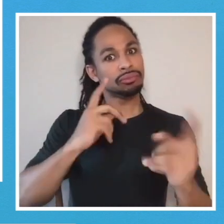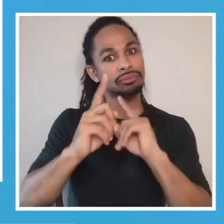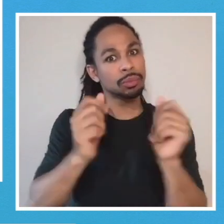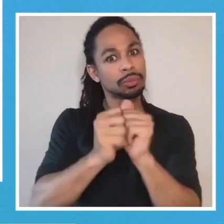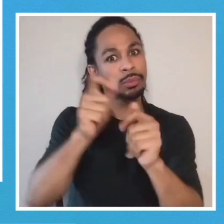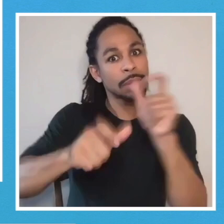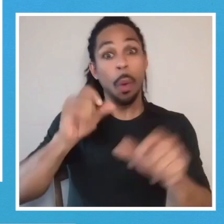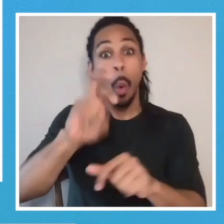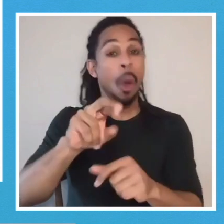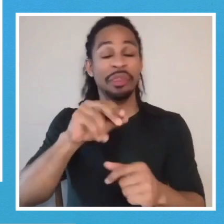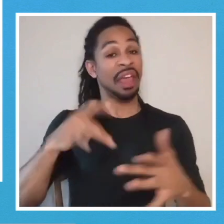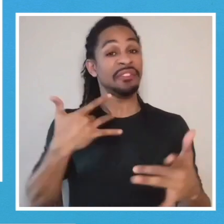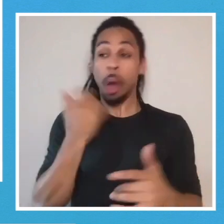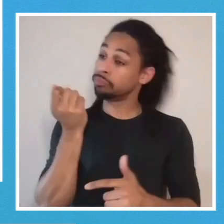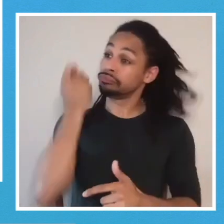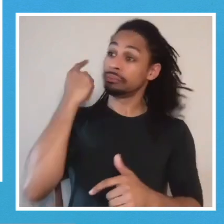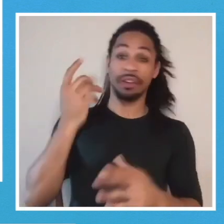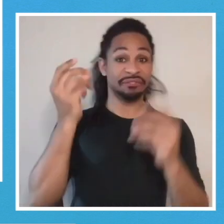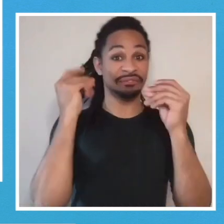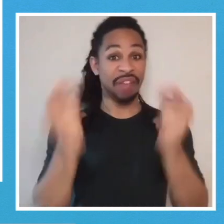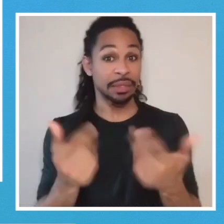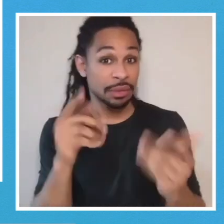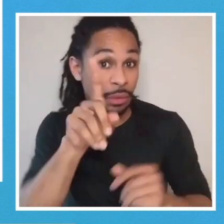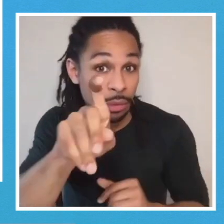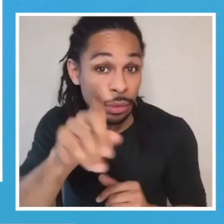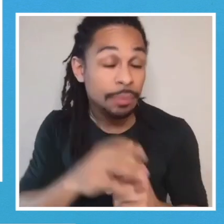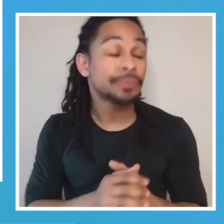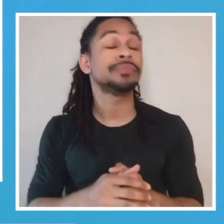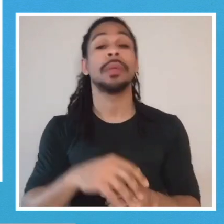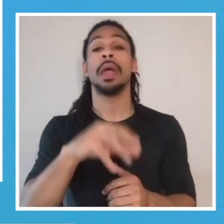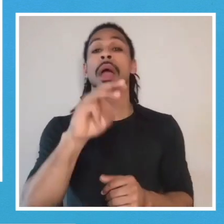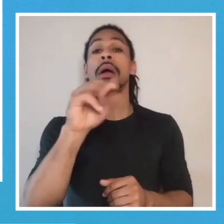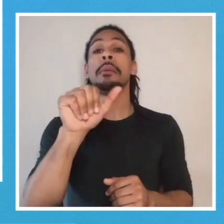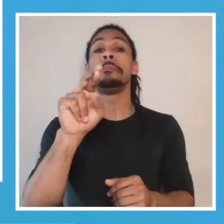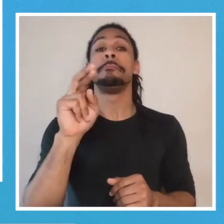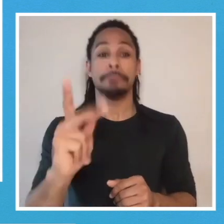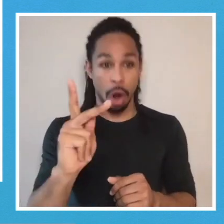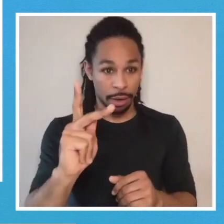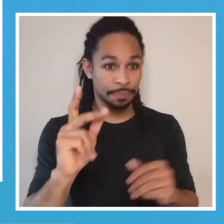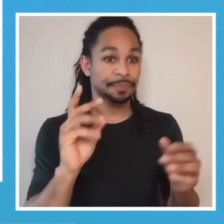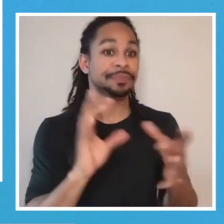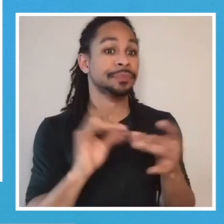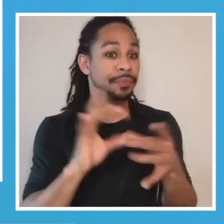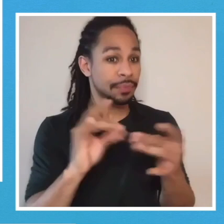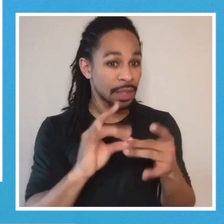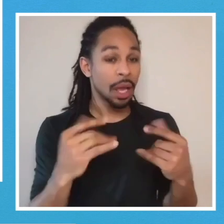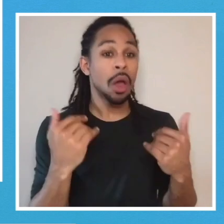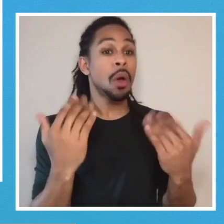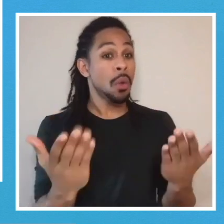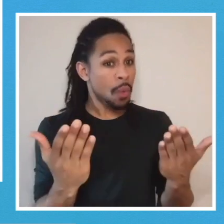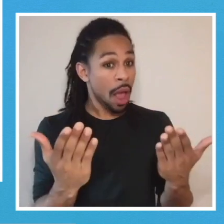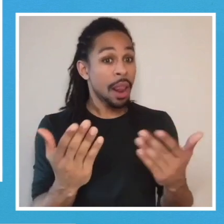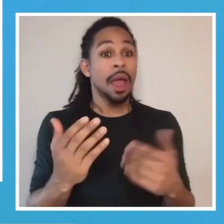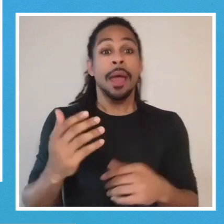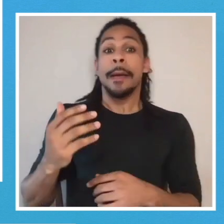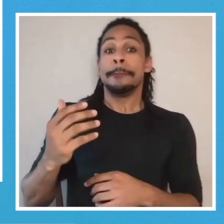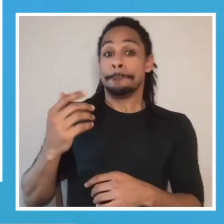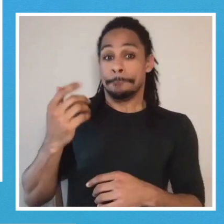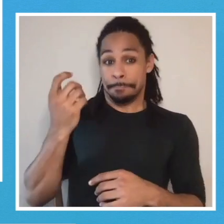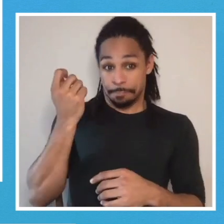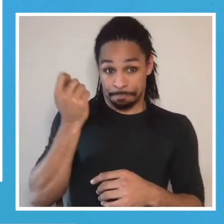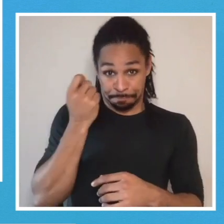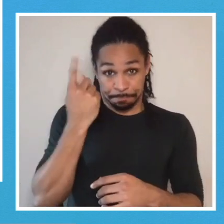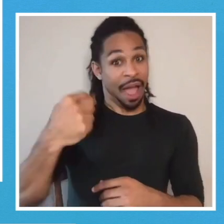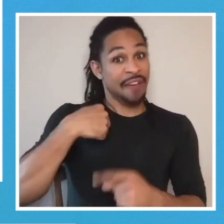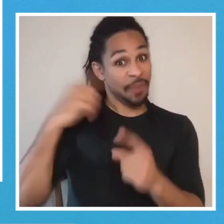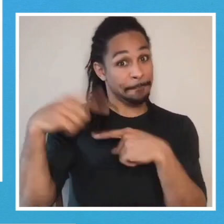quickly? I have to say, like I said, I've been an activist for 10 years in this space, and I've asked a lot